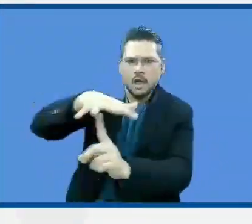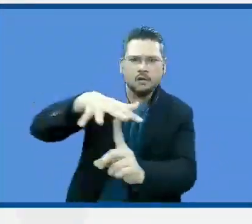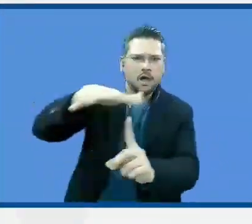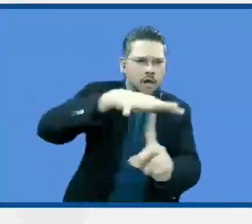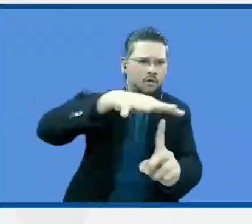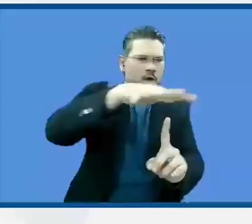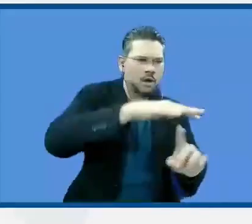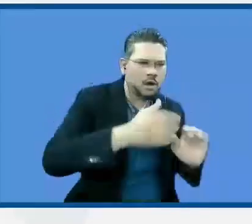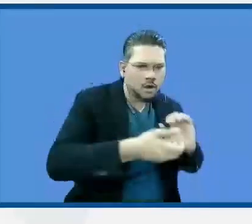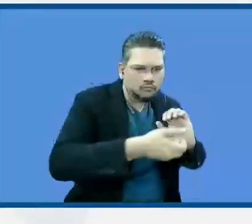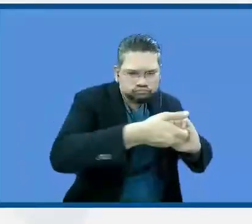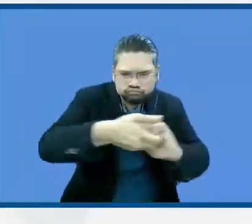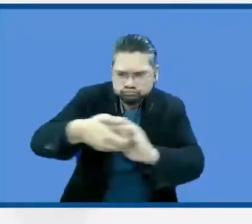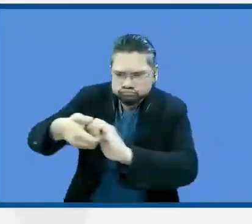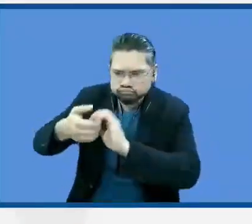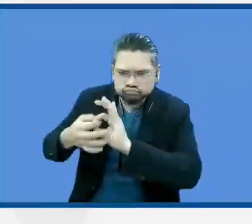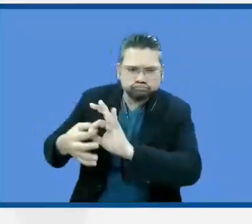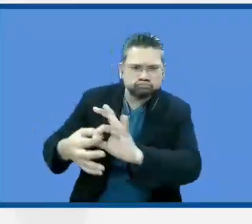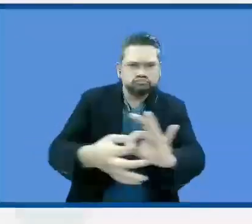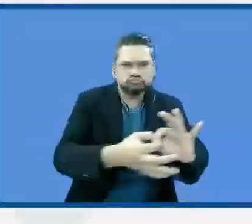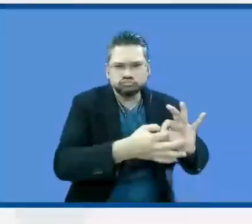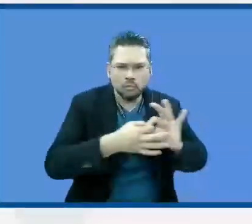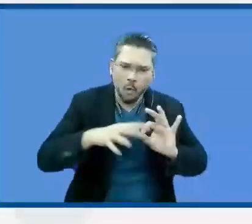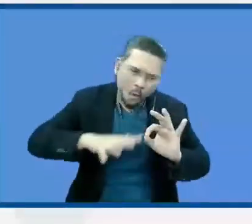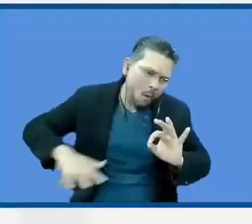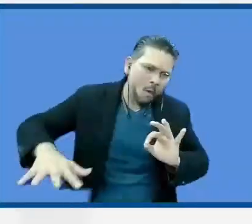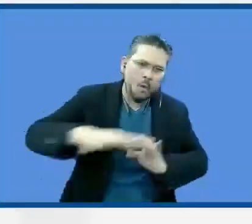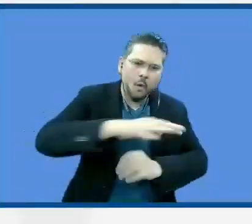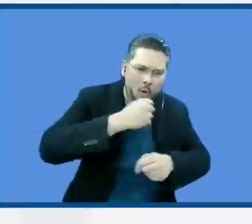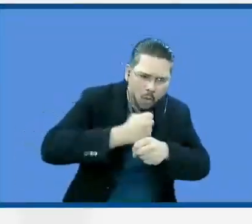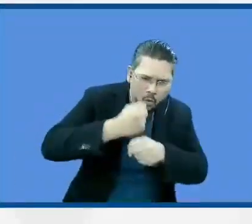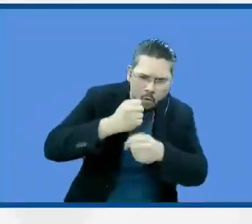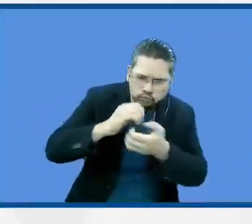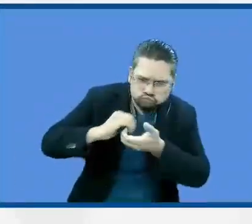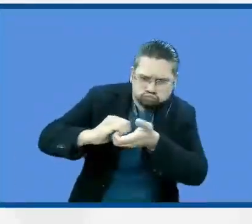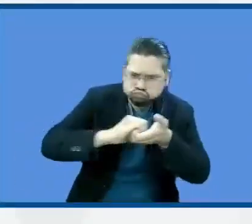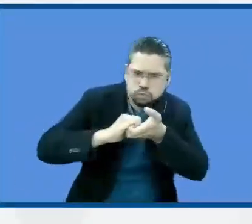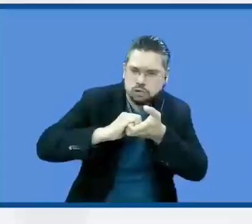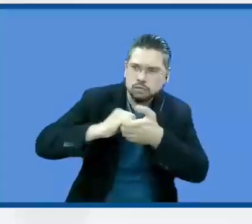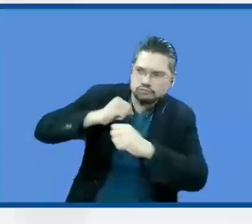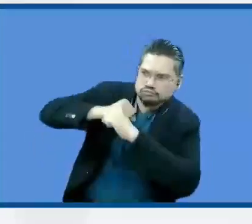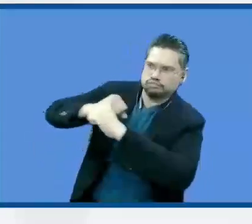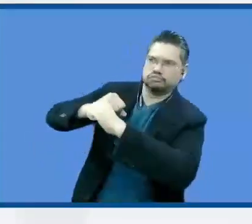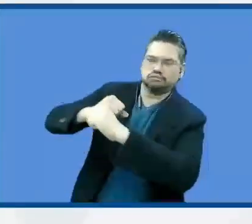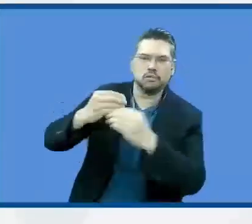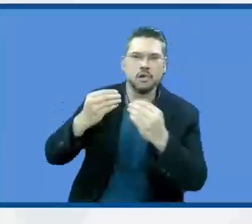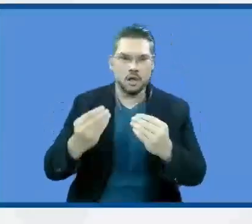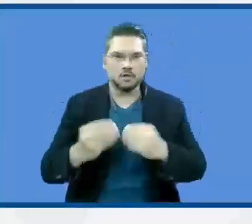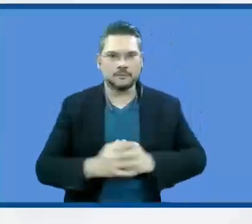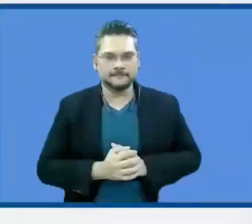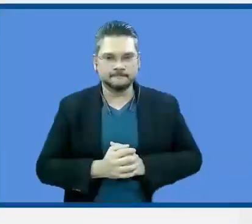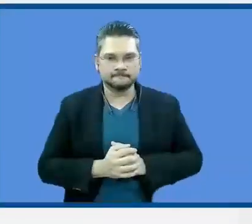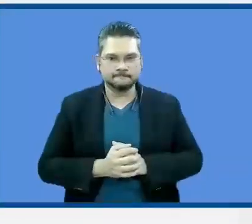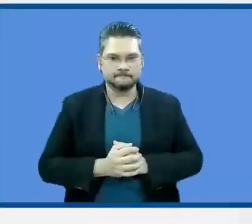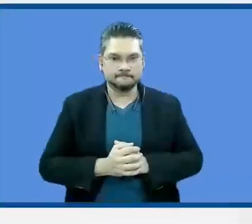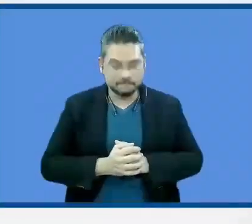work all together in prevention measures. And another thing, if you allow me, there is a